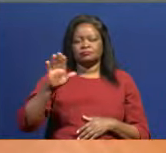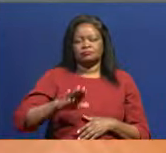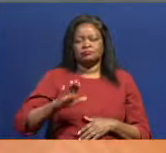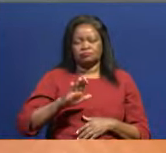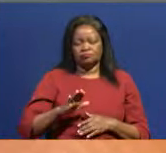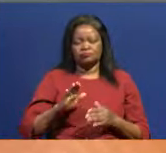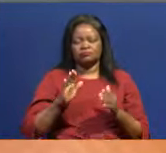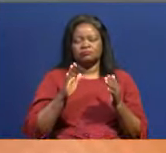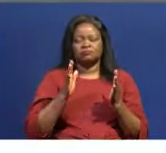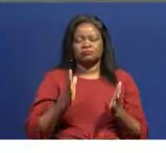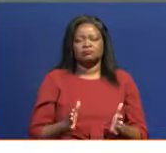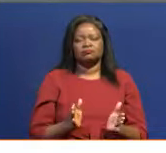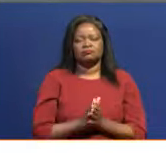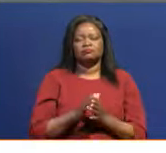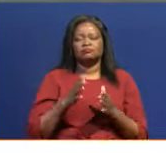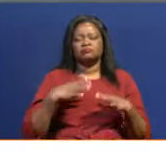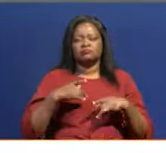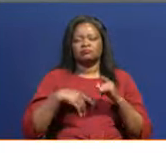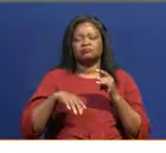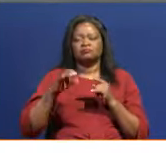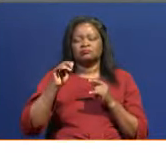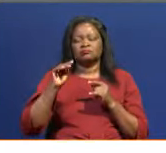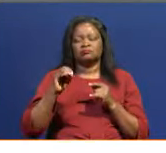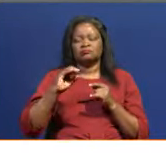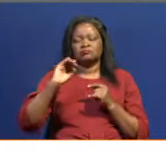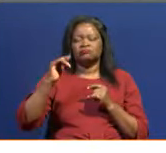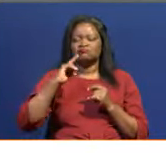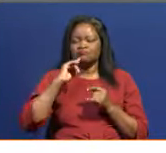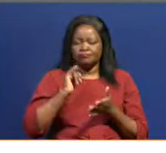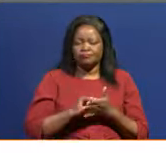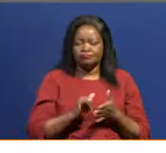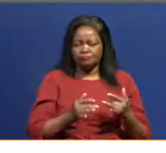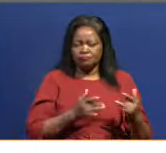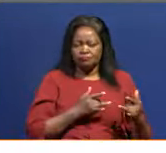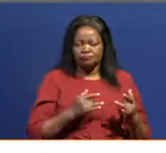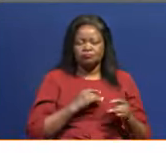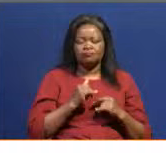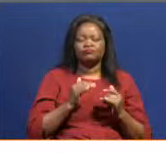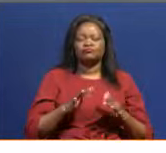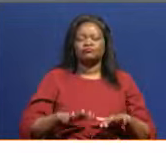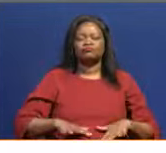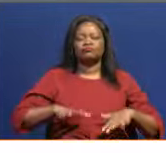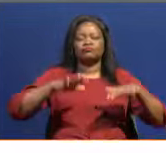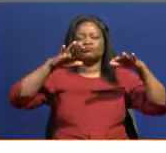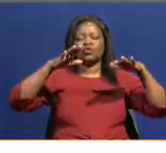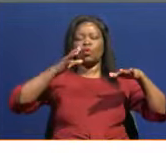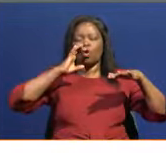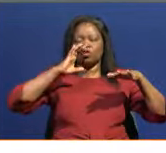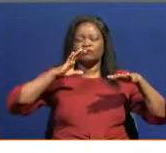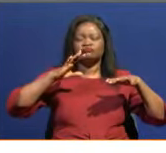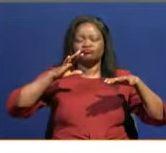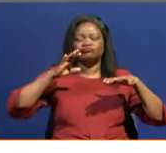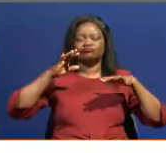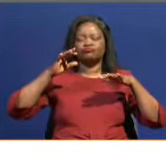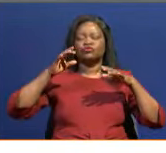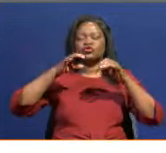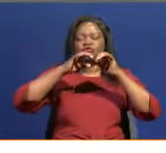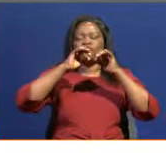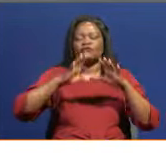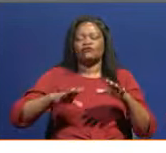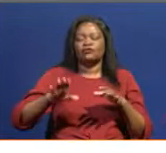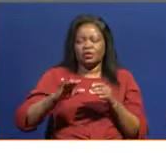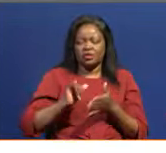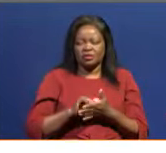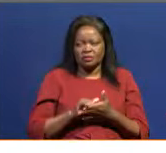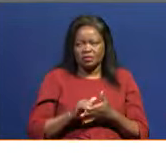Environmentalists and locals in Baringo County are expressing their concerns over the rising water levels in water bodies within the devolved unit that